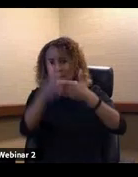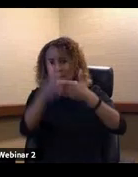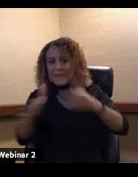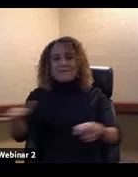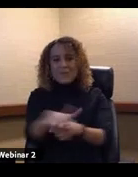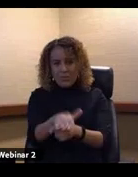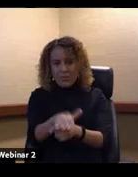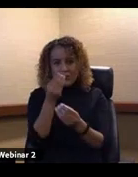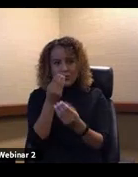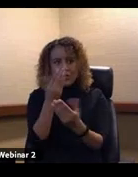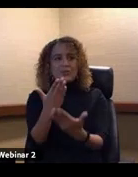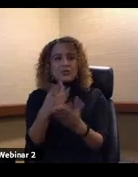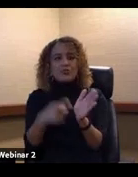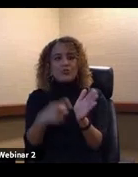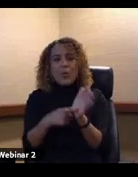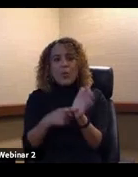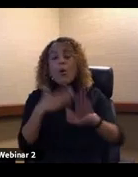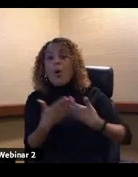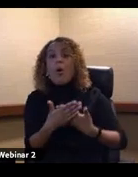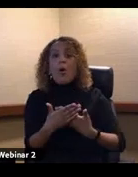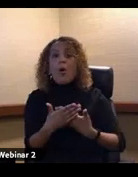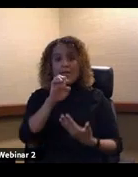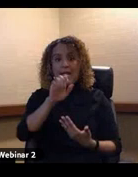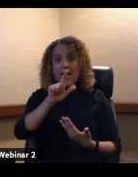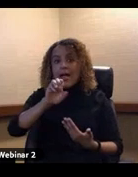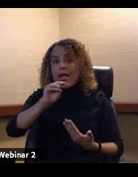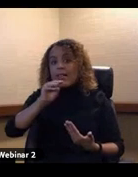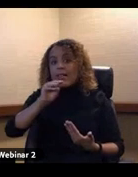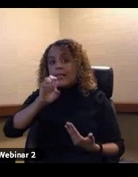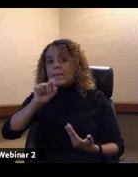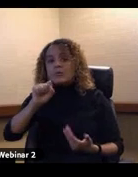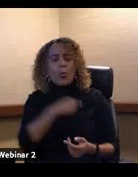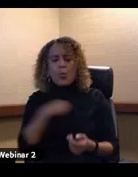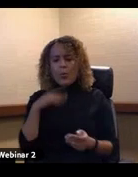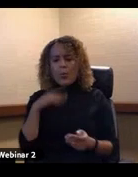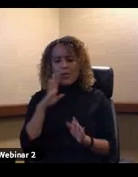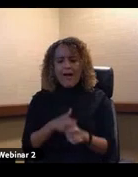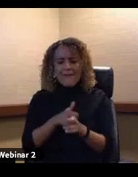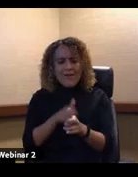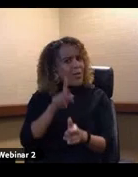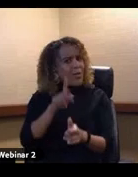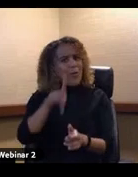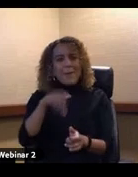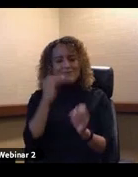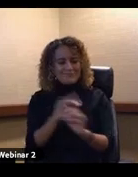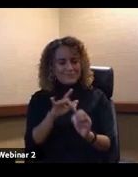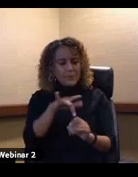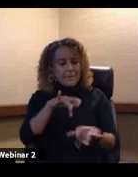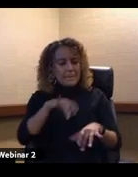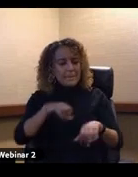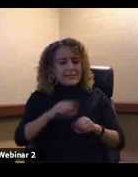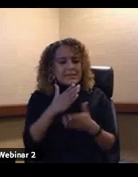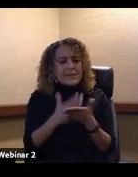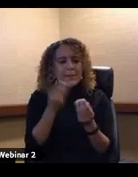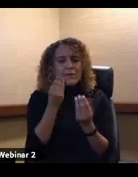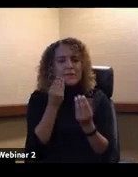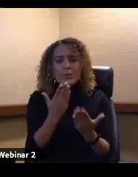complete and include all required elements. We will not follow up if there are missing documents. We